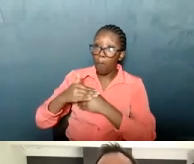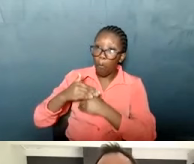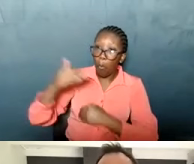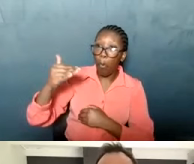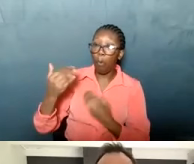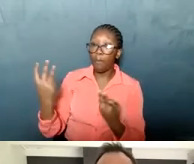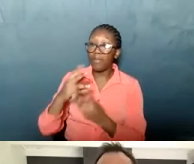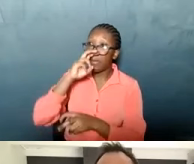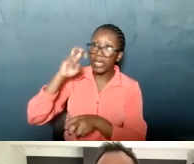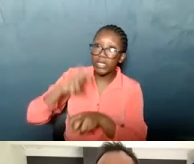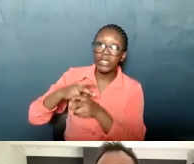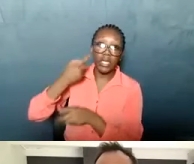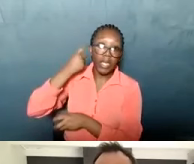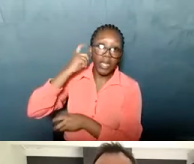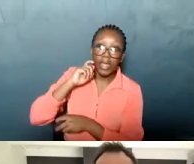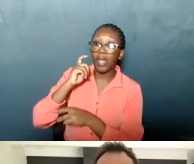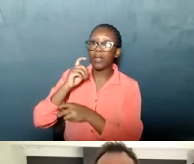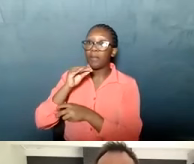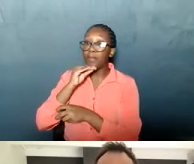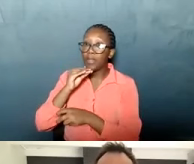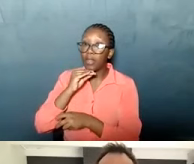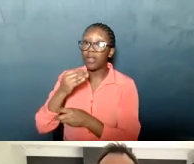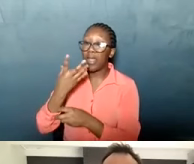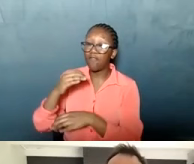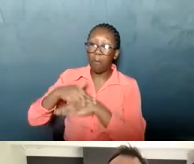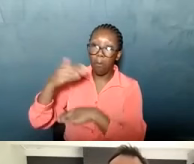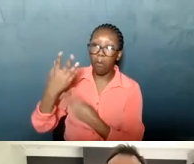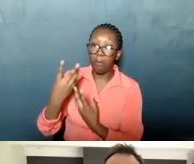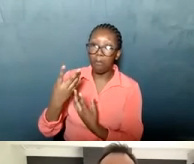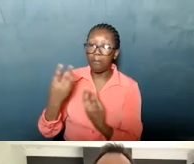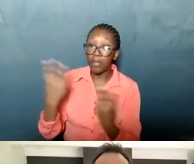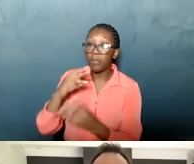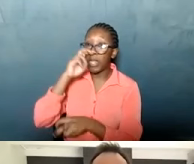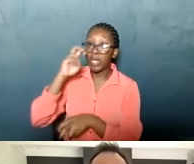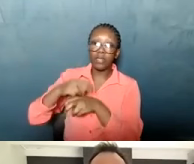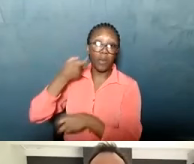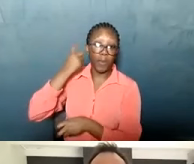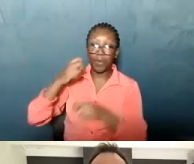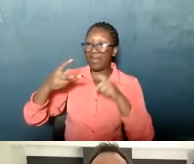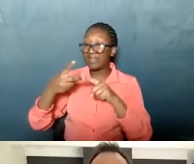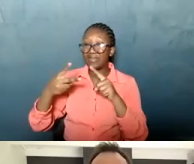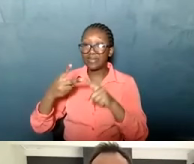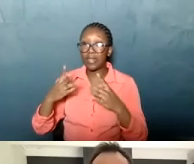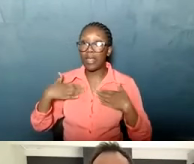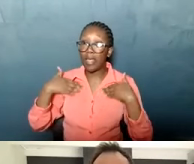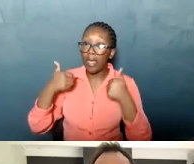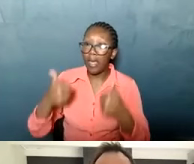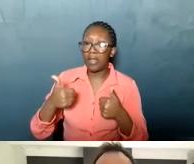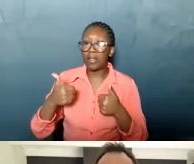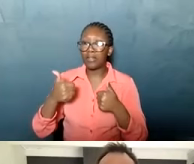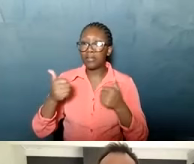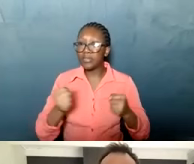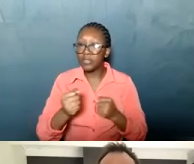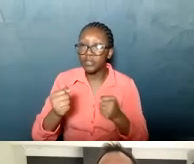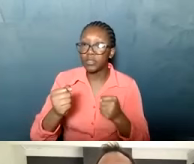hearing care, driven by demographic shifts. On the other hand, the health systems do not have the capacity oftentimes